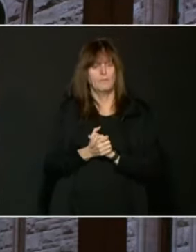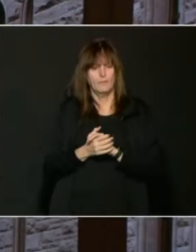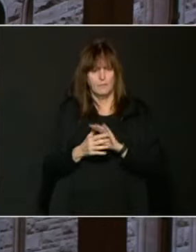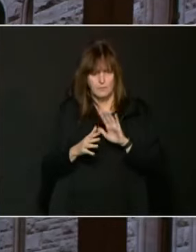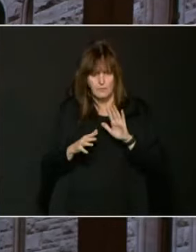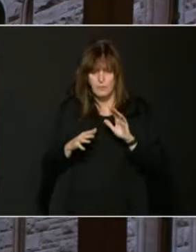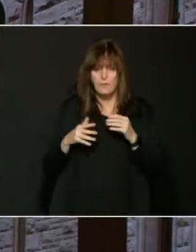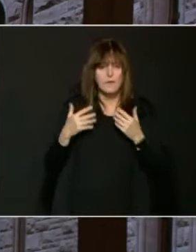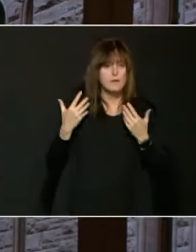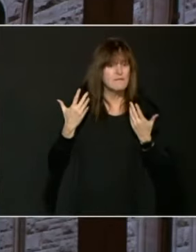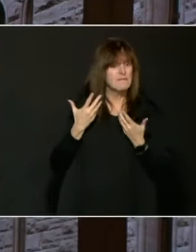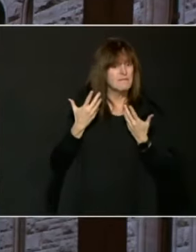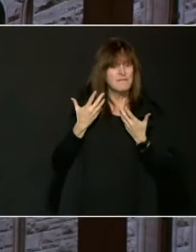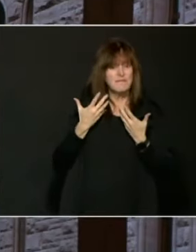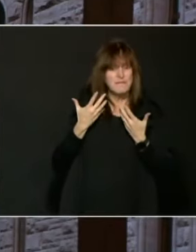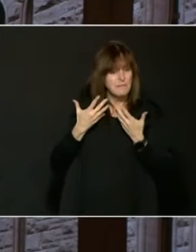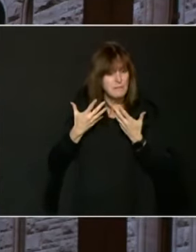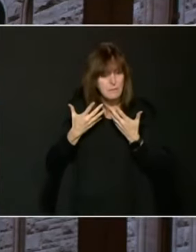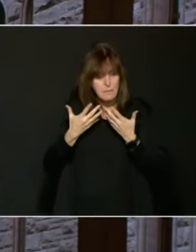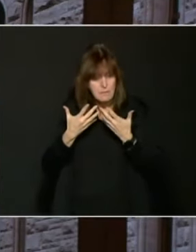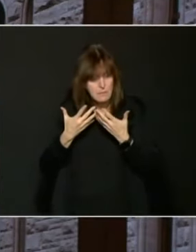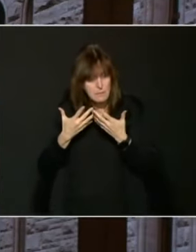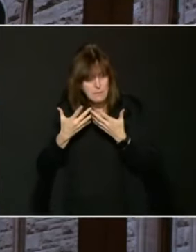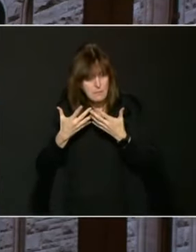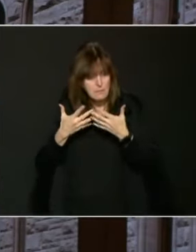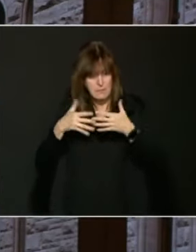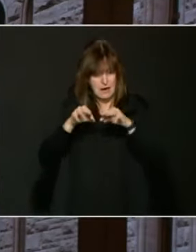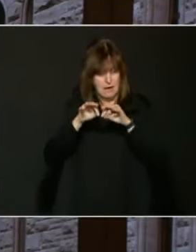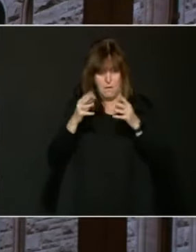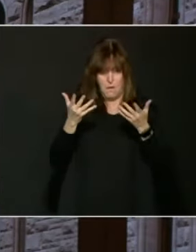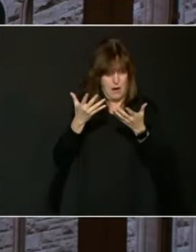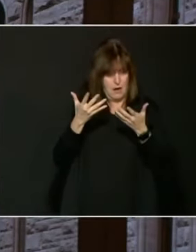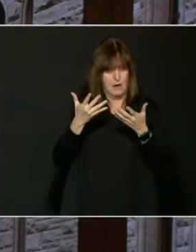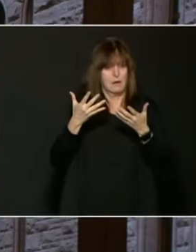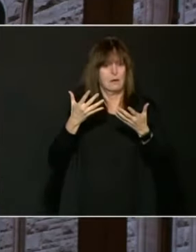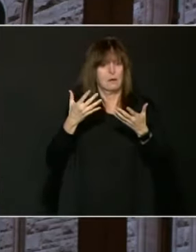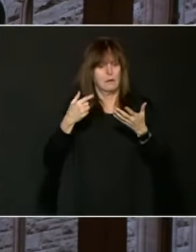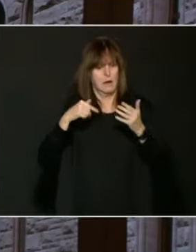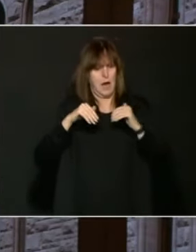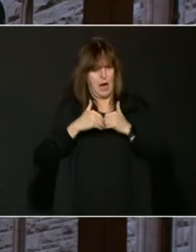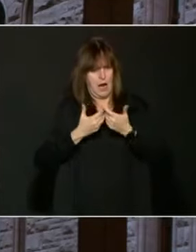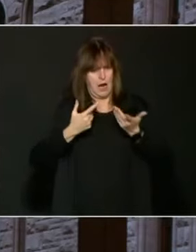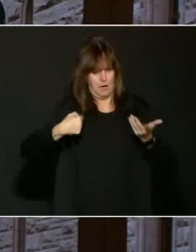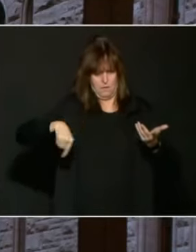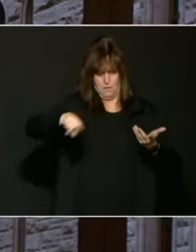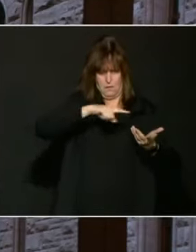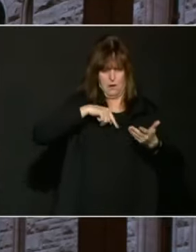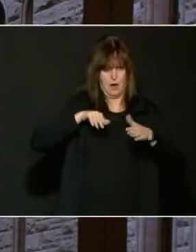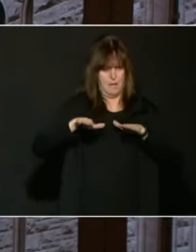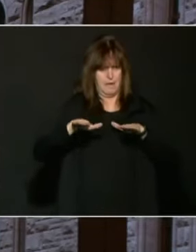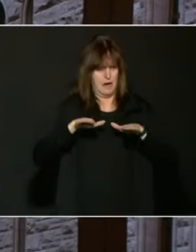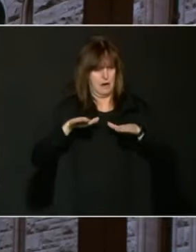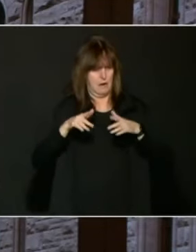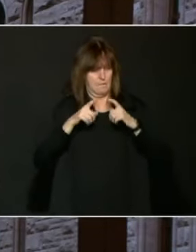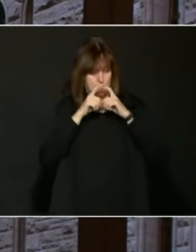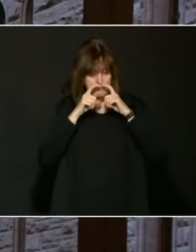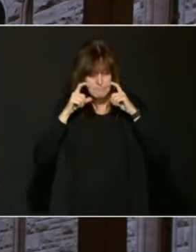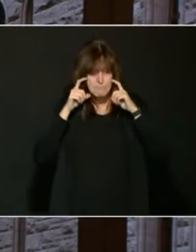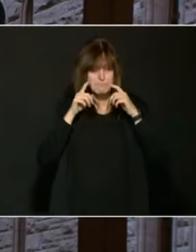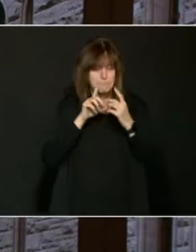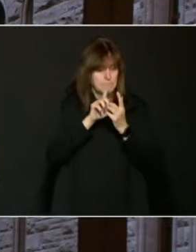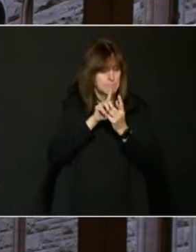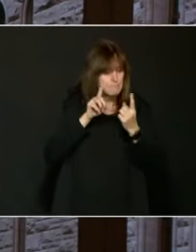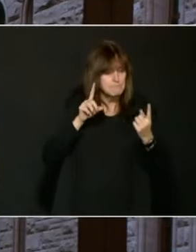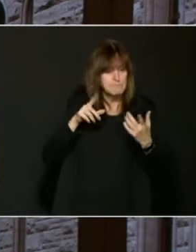limiting their exposure. It is person to person. And if you limit those exposures to your household, follow the